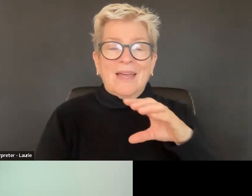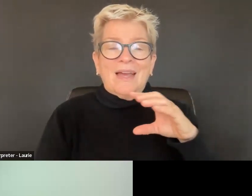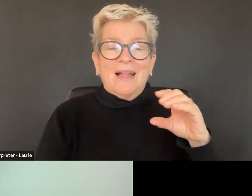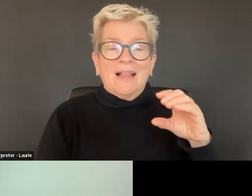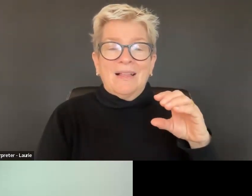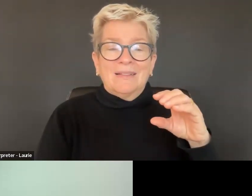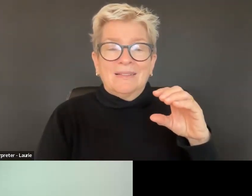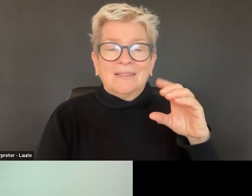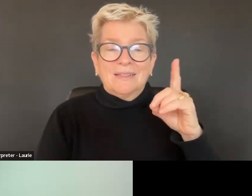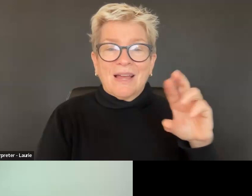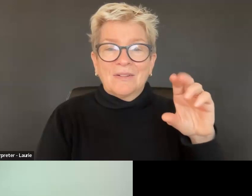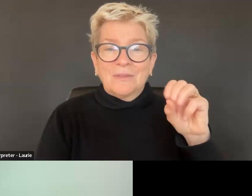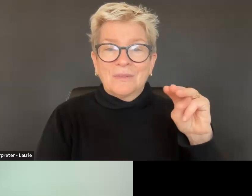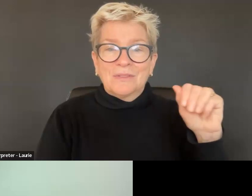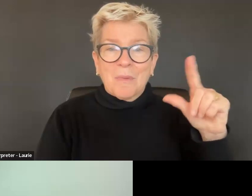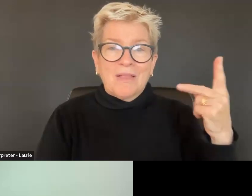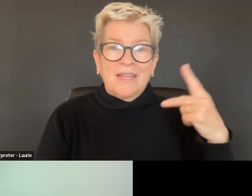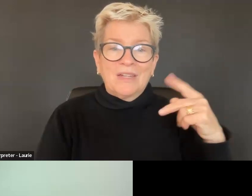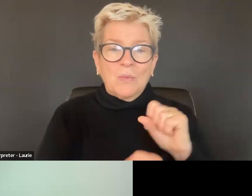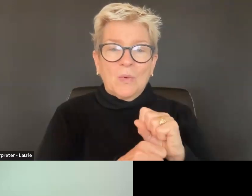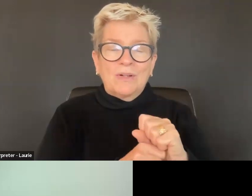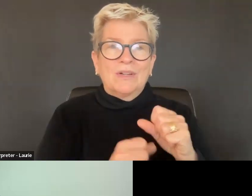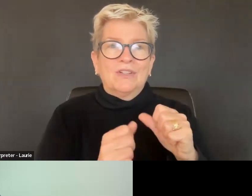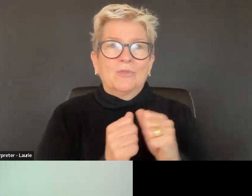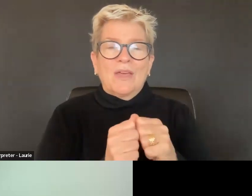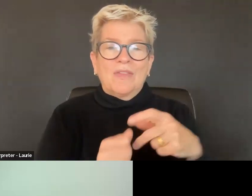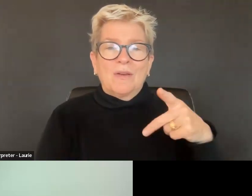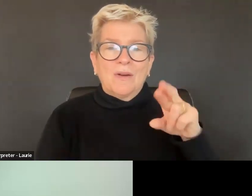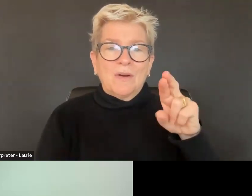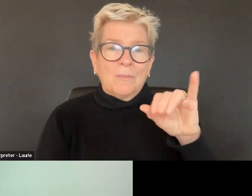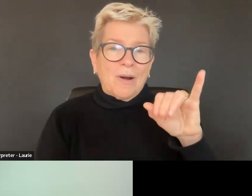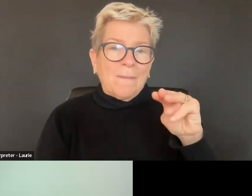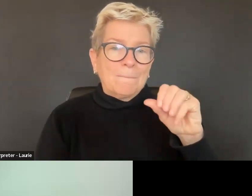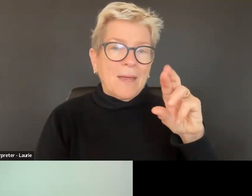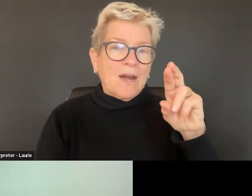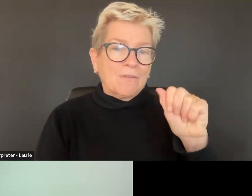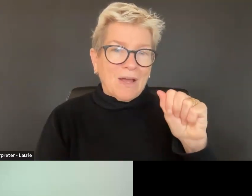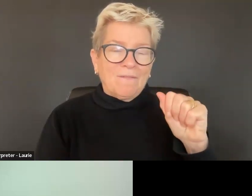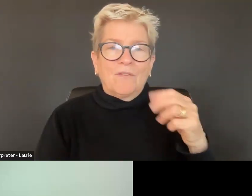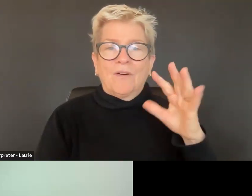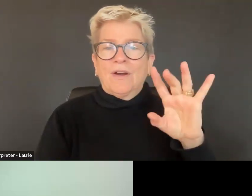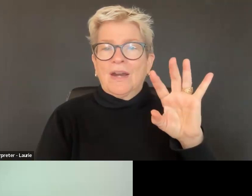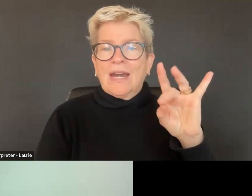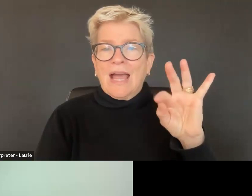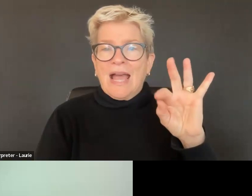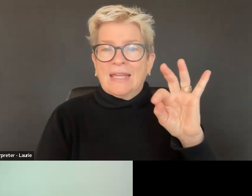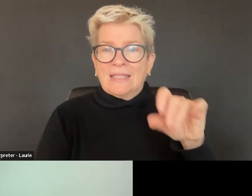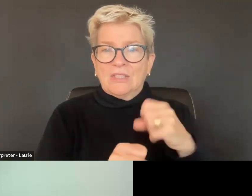Dr. Small and I worked together at Primera before. I worked there for 9 years. So